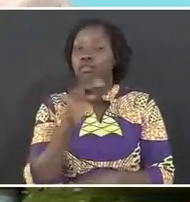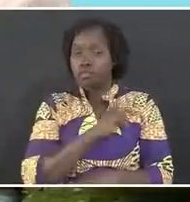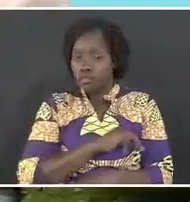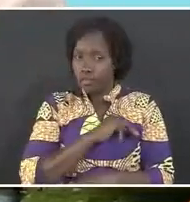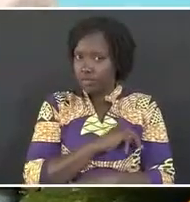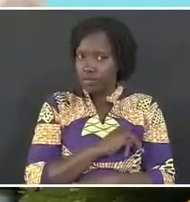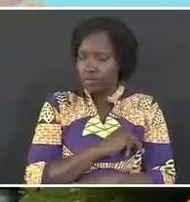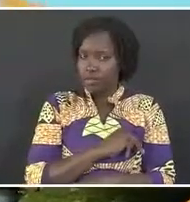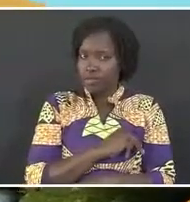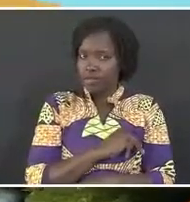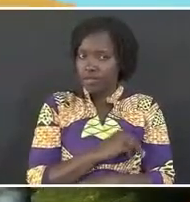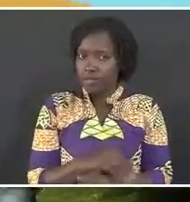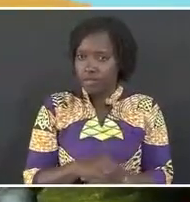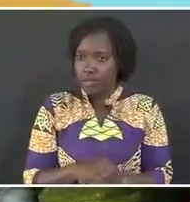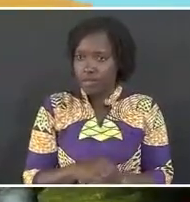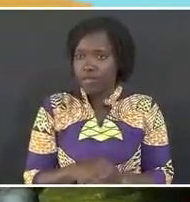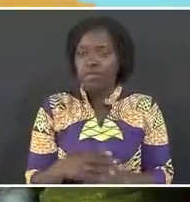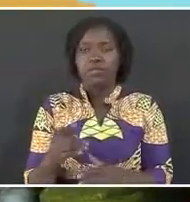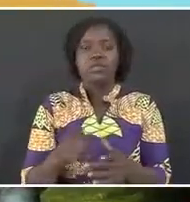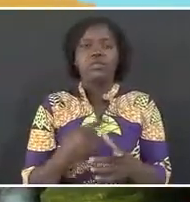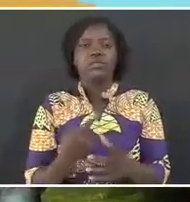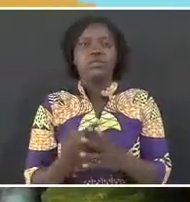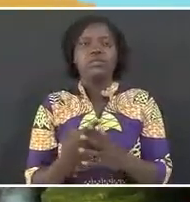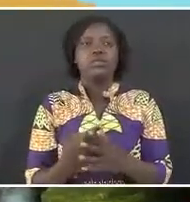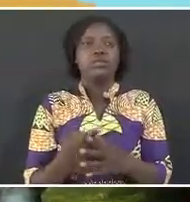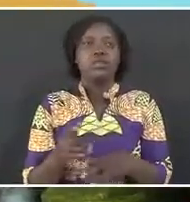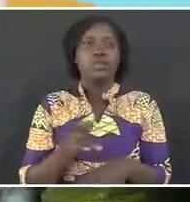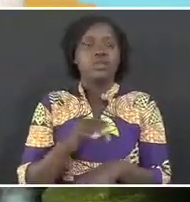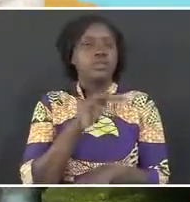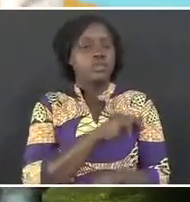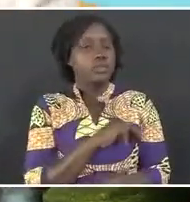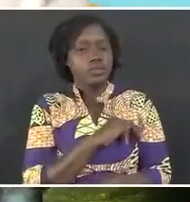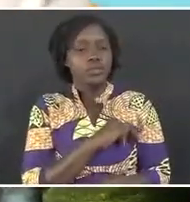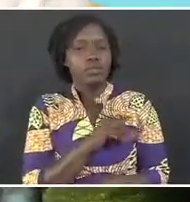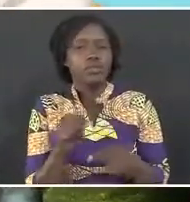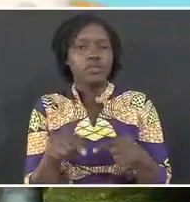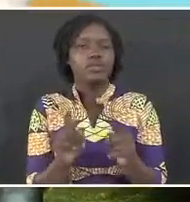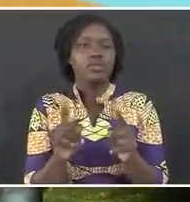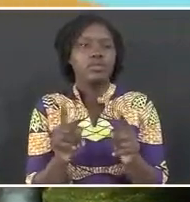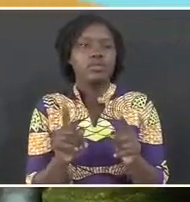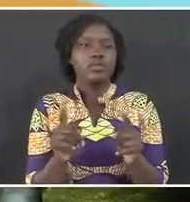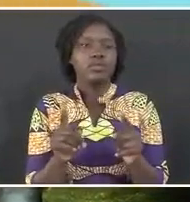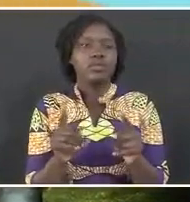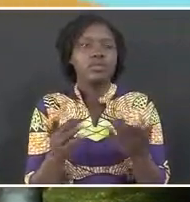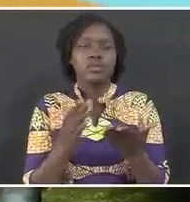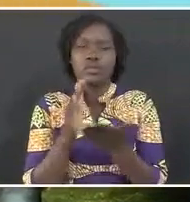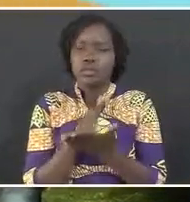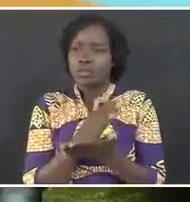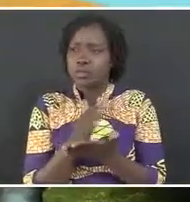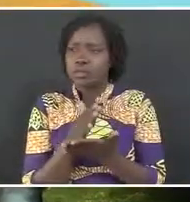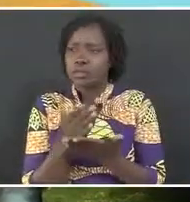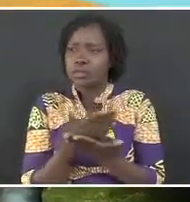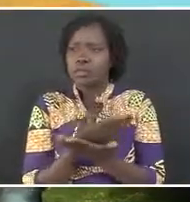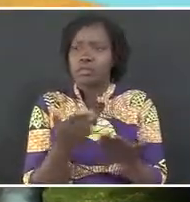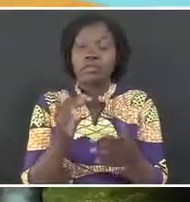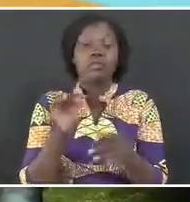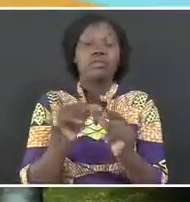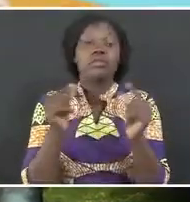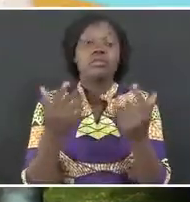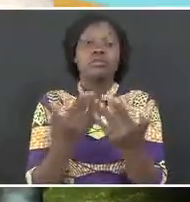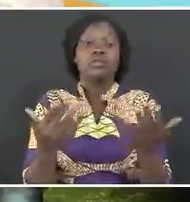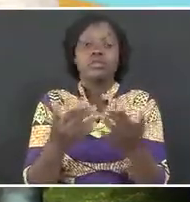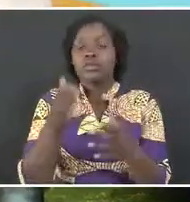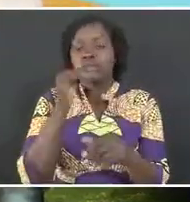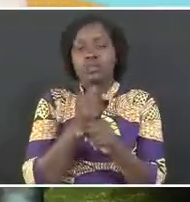missions. And then there is the mission itself, where I've shared with you the great things that God does